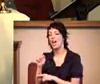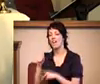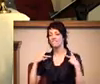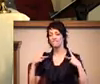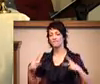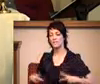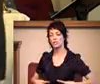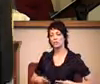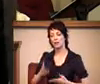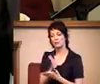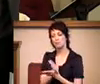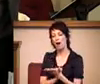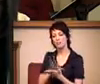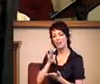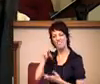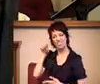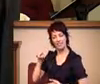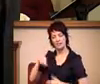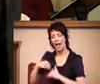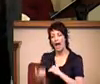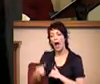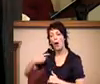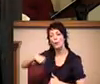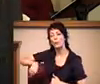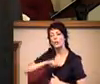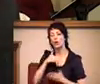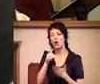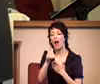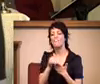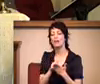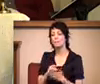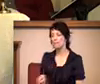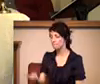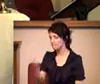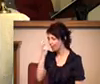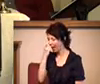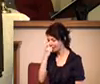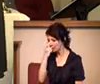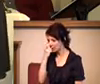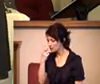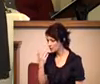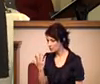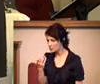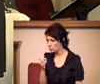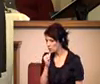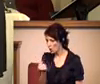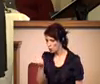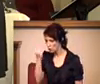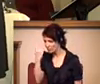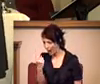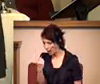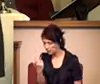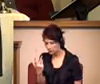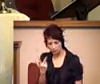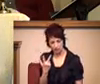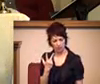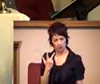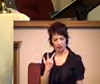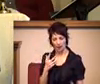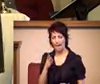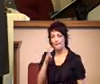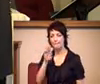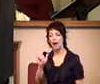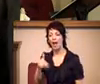other words, how indeed we are oftentimes blinded. We are blinded